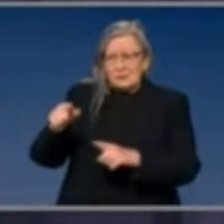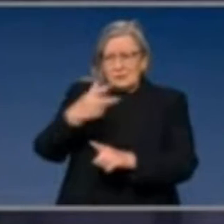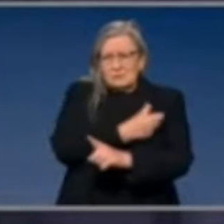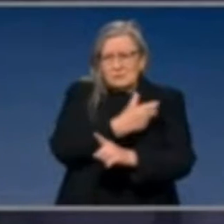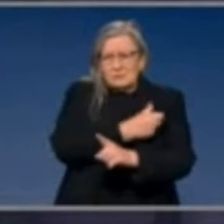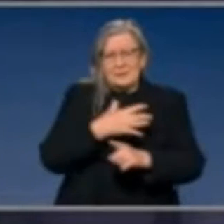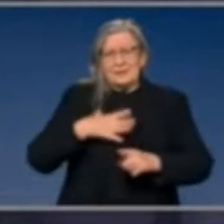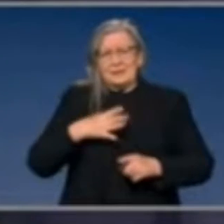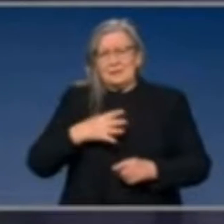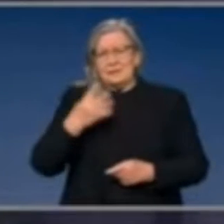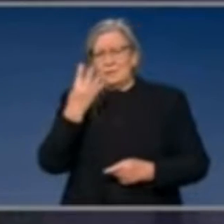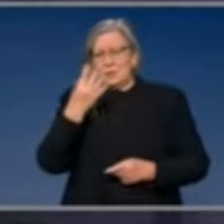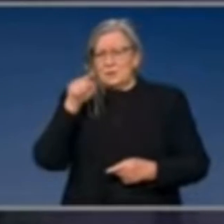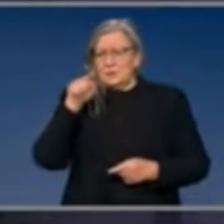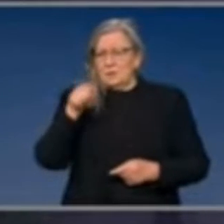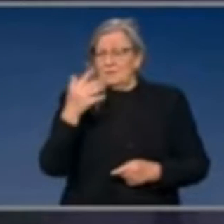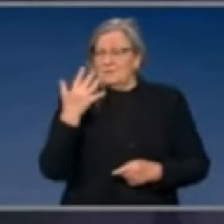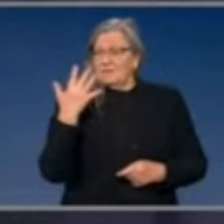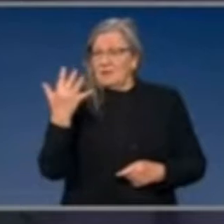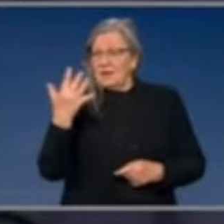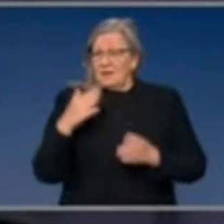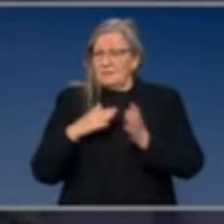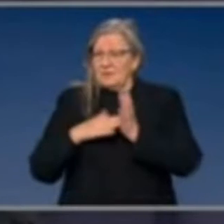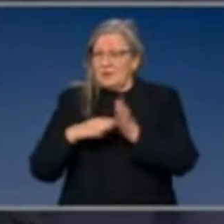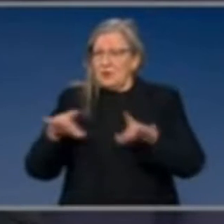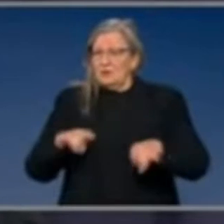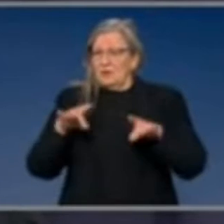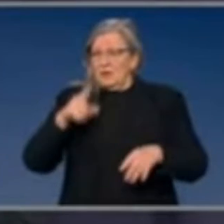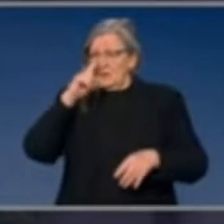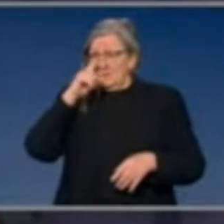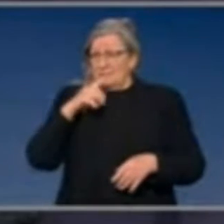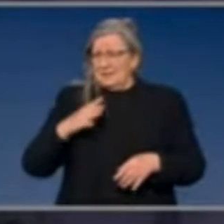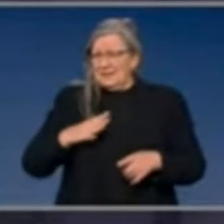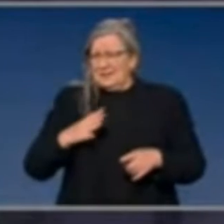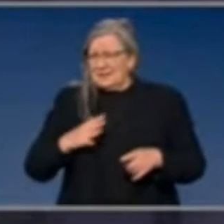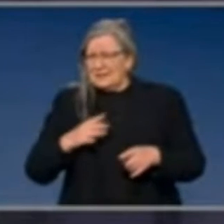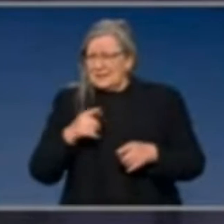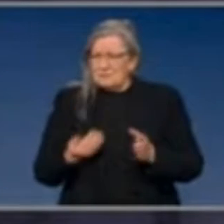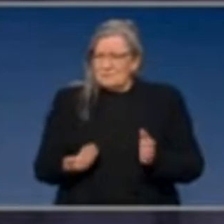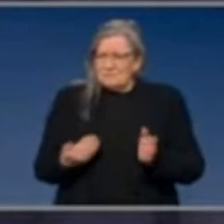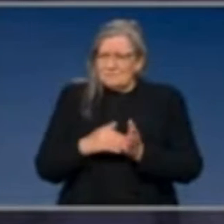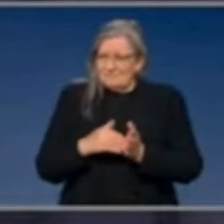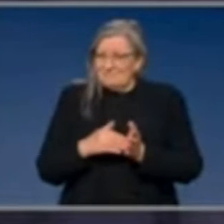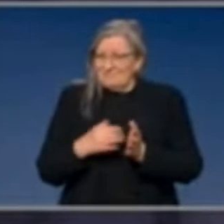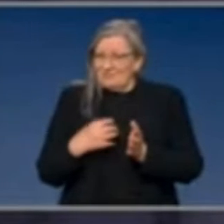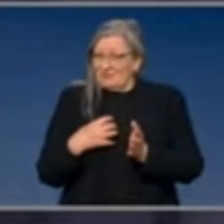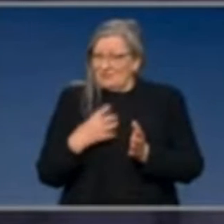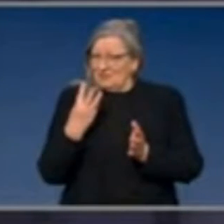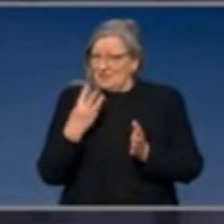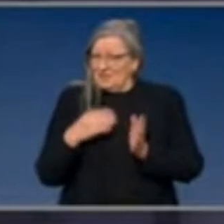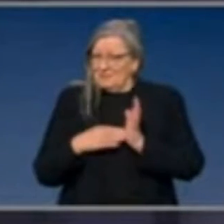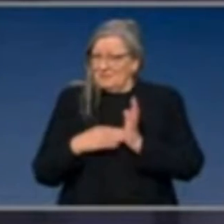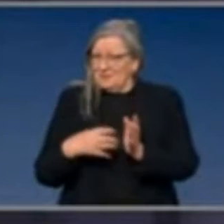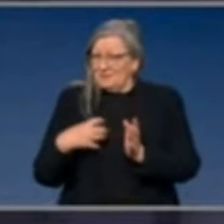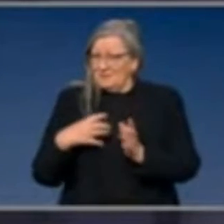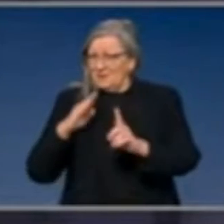14.5 million Australians vaccinated, another 3 million Australians to get to the first dose 70% mark. In order